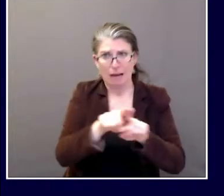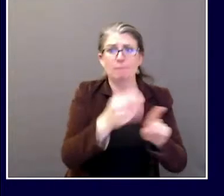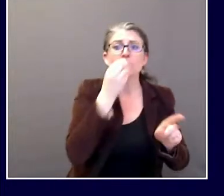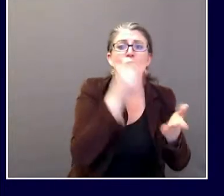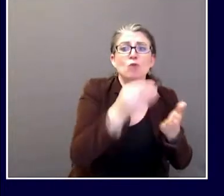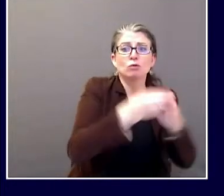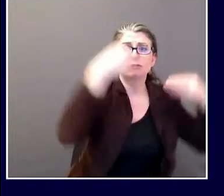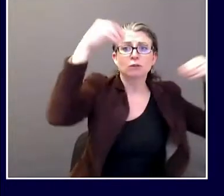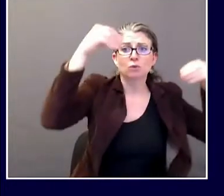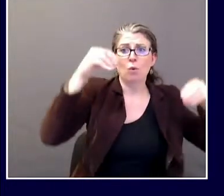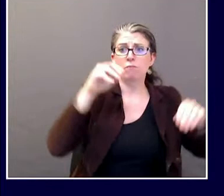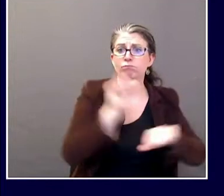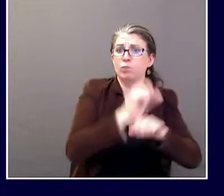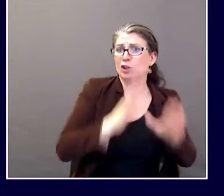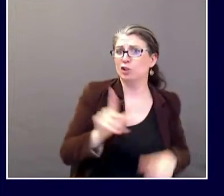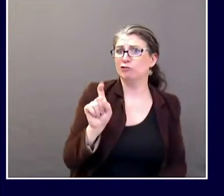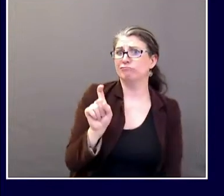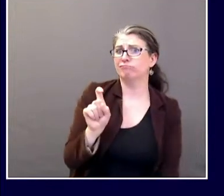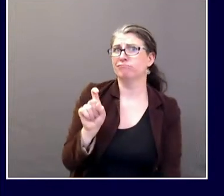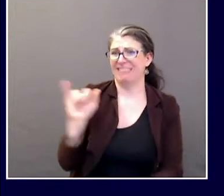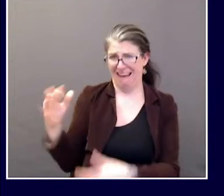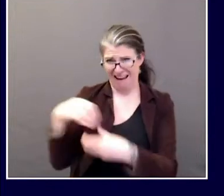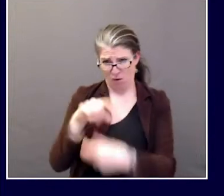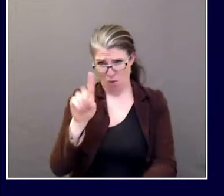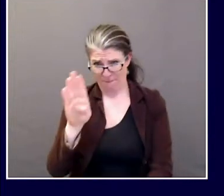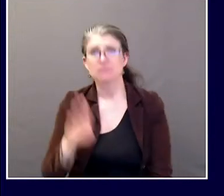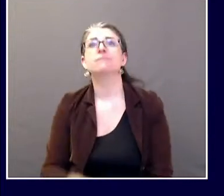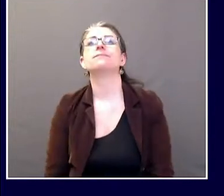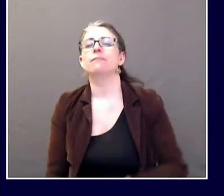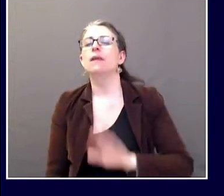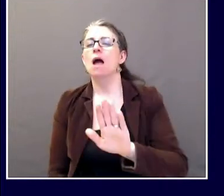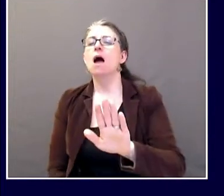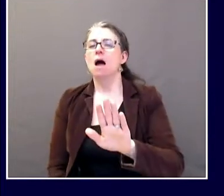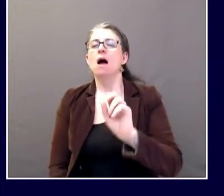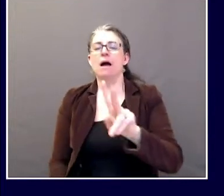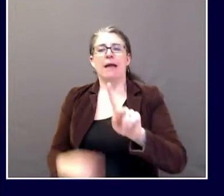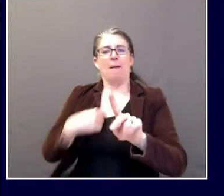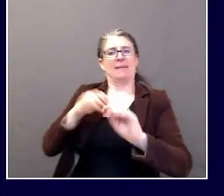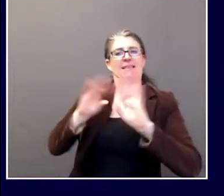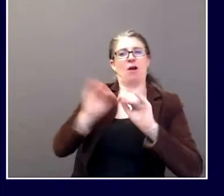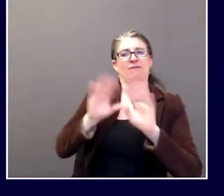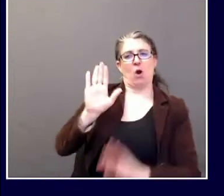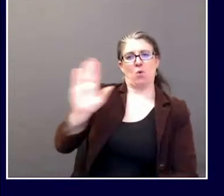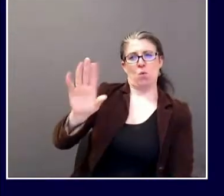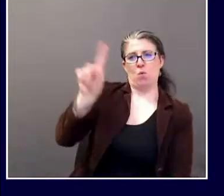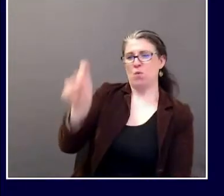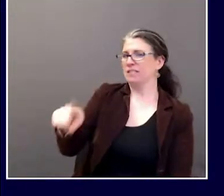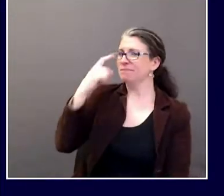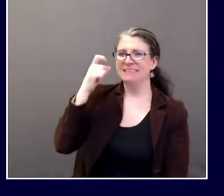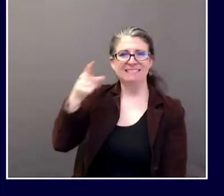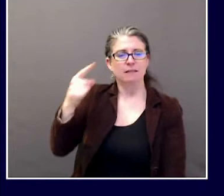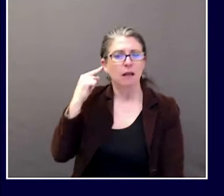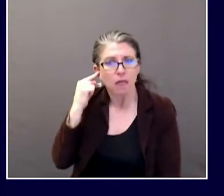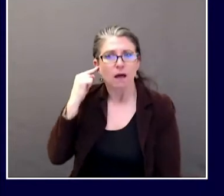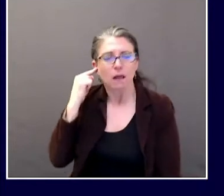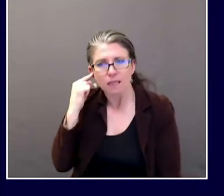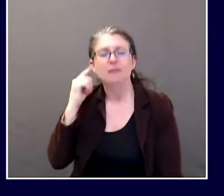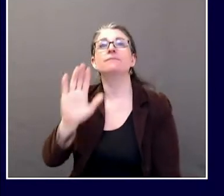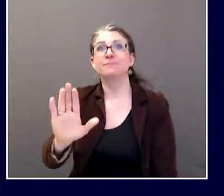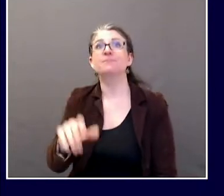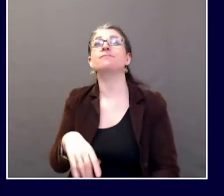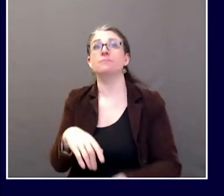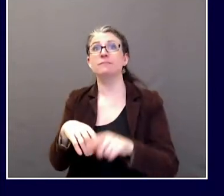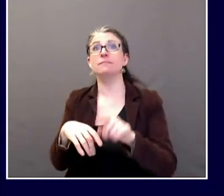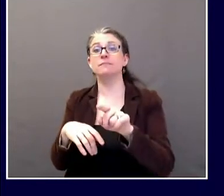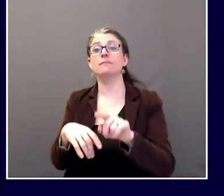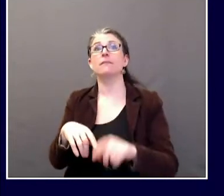food pantries be considered as part of 1B when we get to that phase? Is that right? That's correct. Okay. I don't